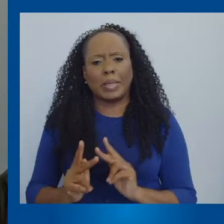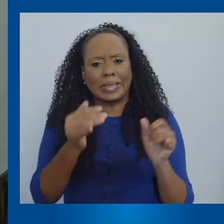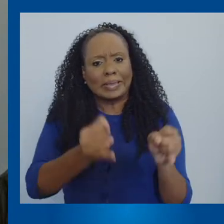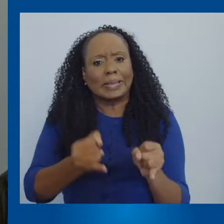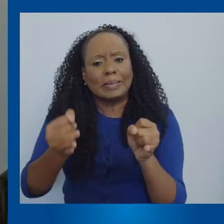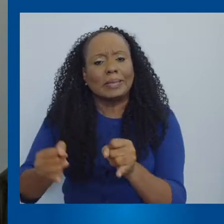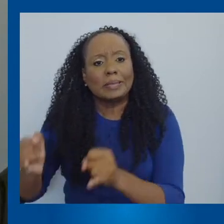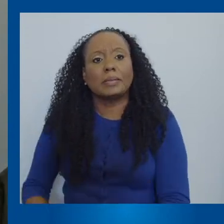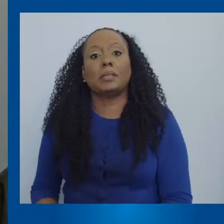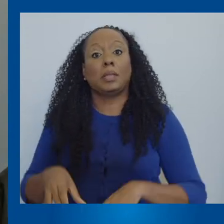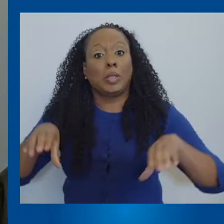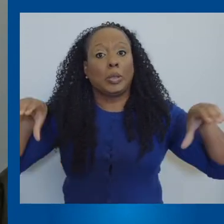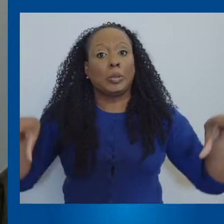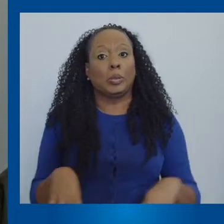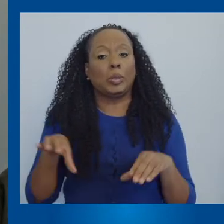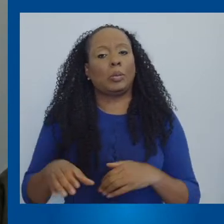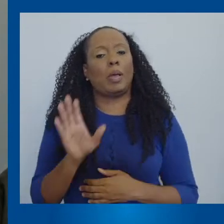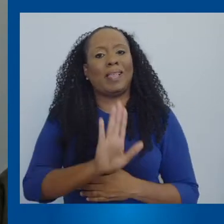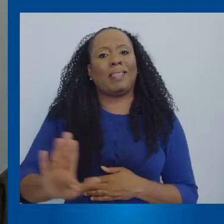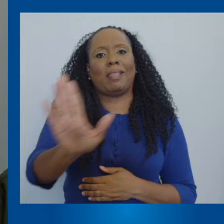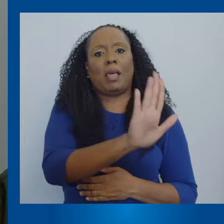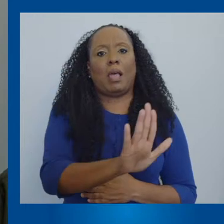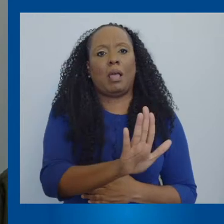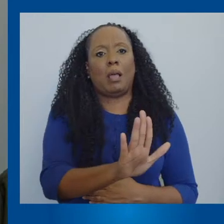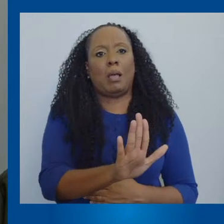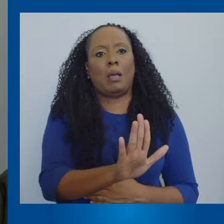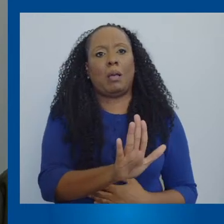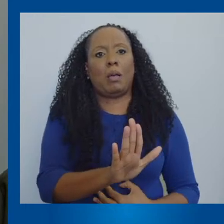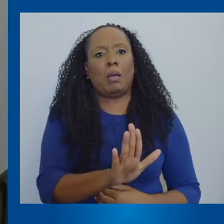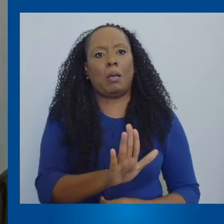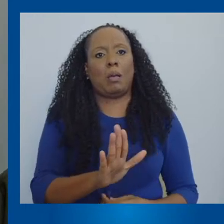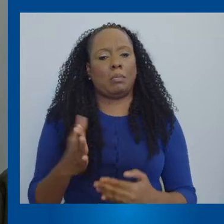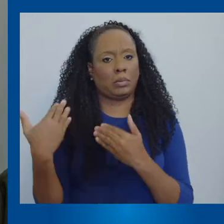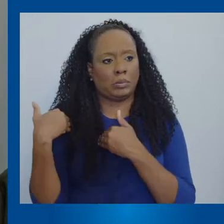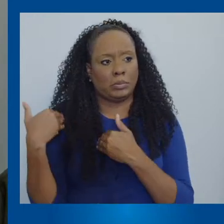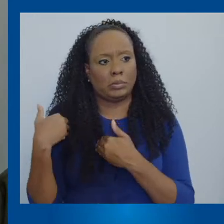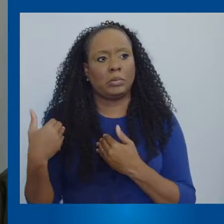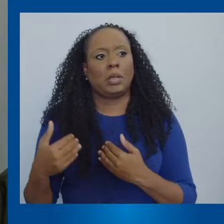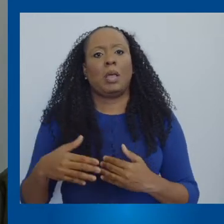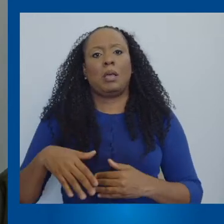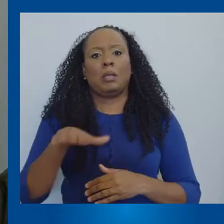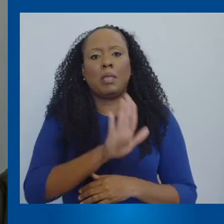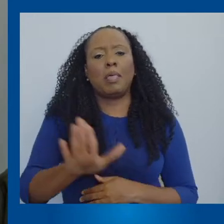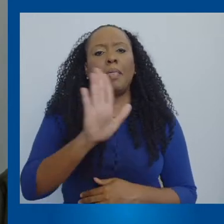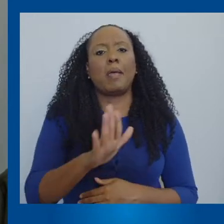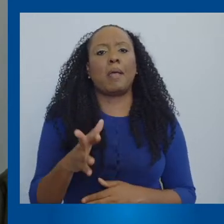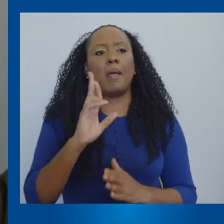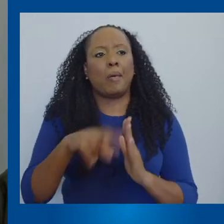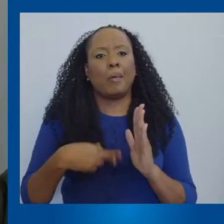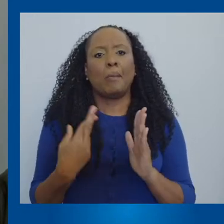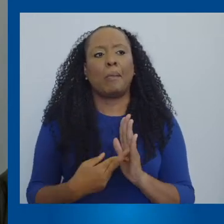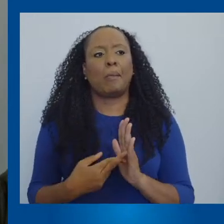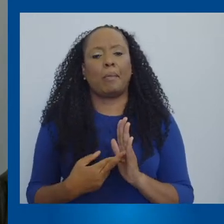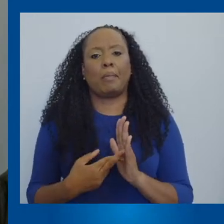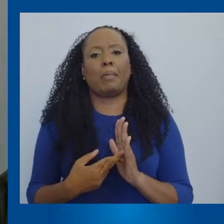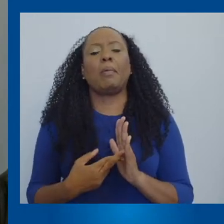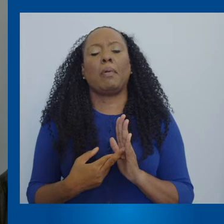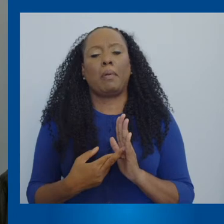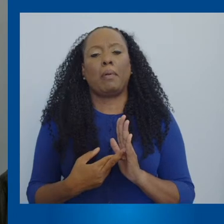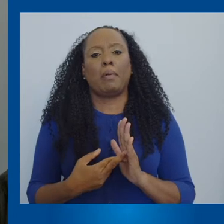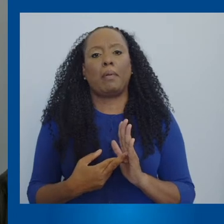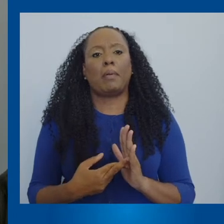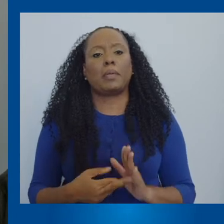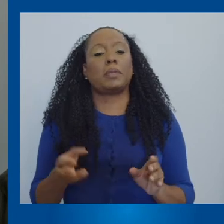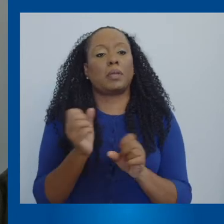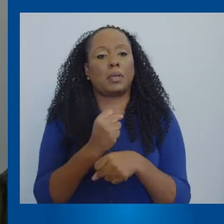citizen, doing their own part, understanding the impact of their actions, can play their role